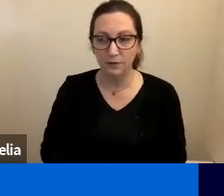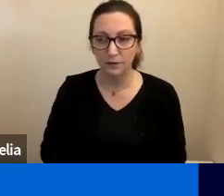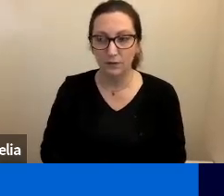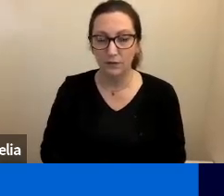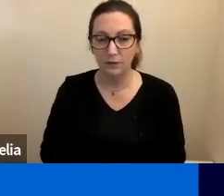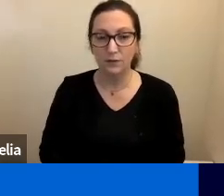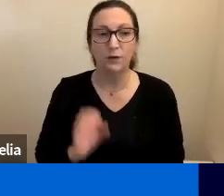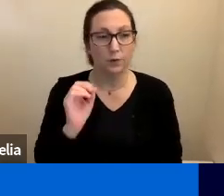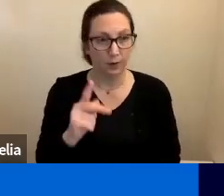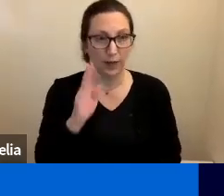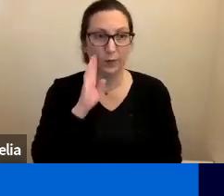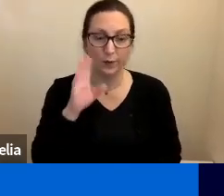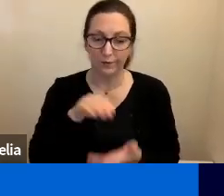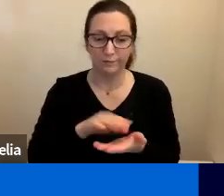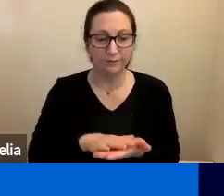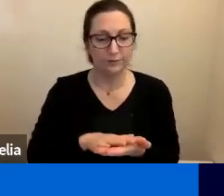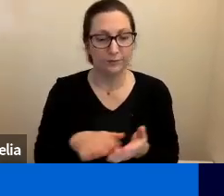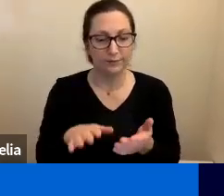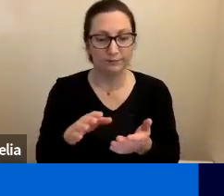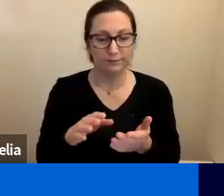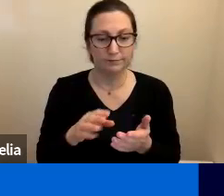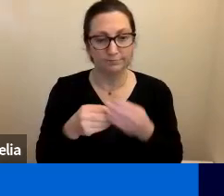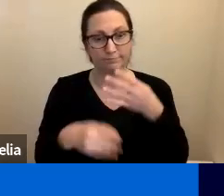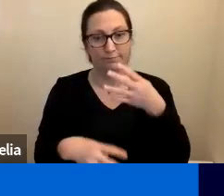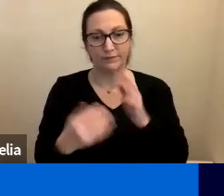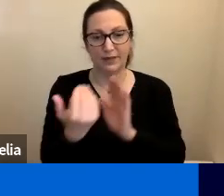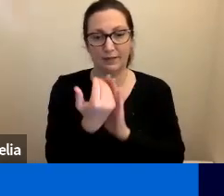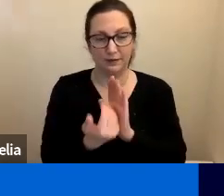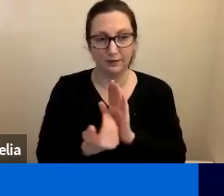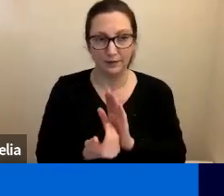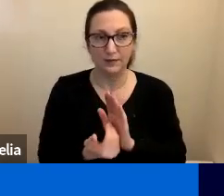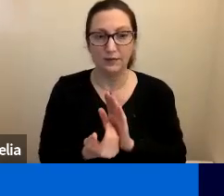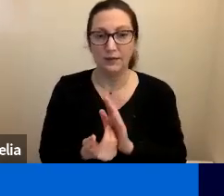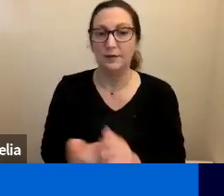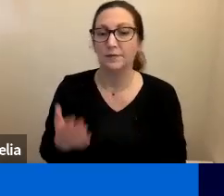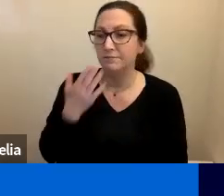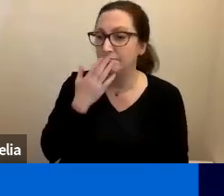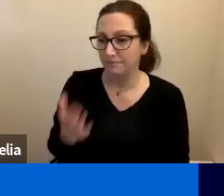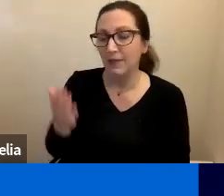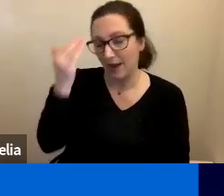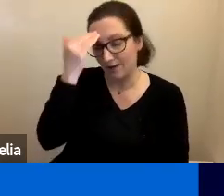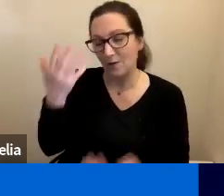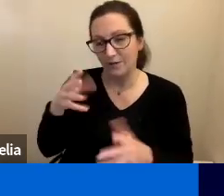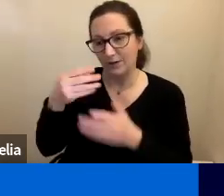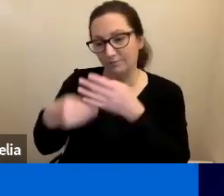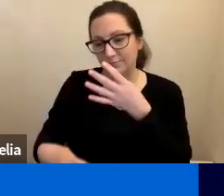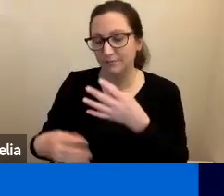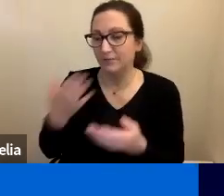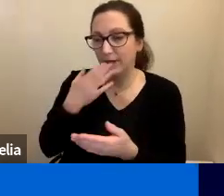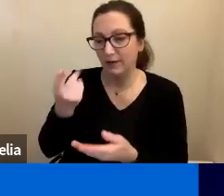We will add it to the list. Thank you. And I know that you have a big list in front of you, and I'm grateful for the